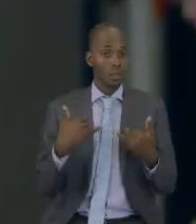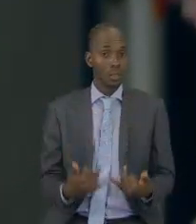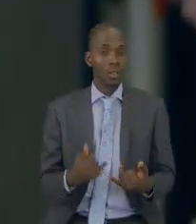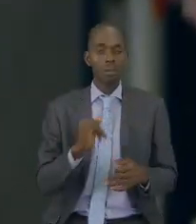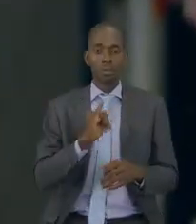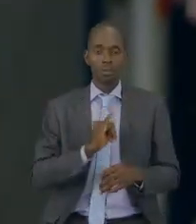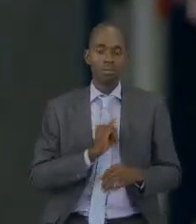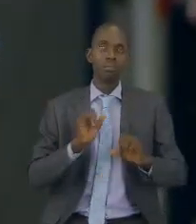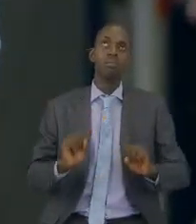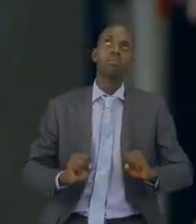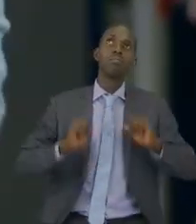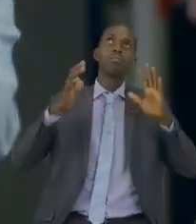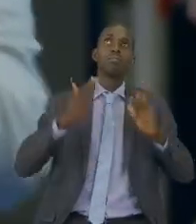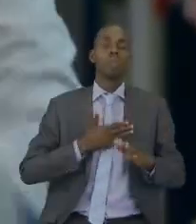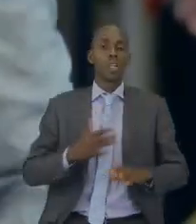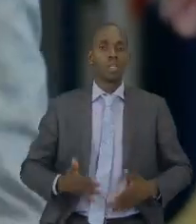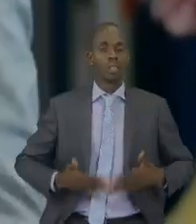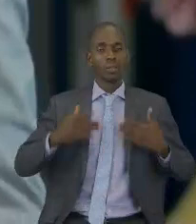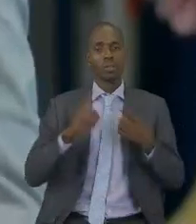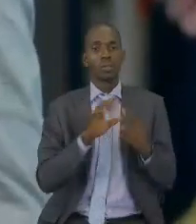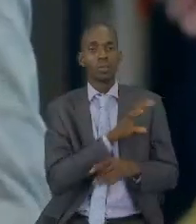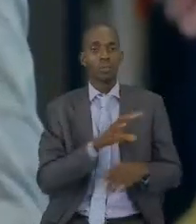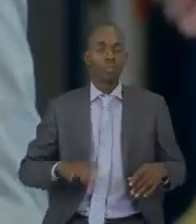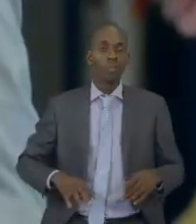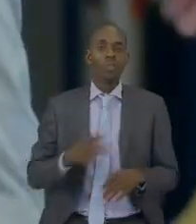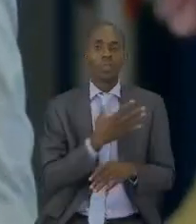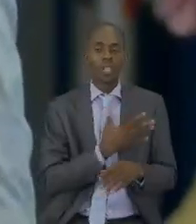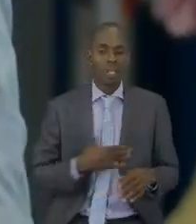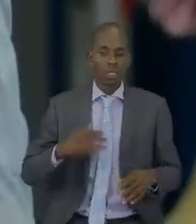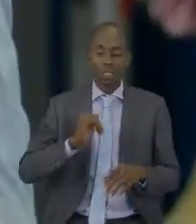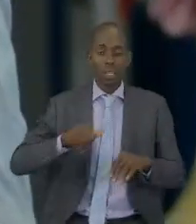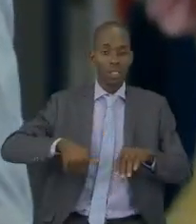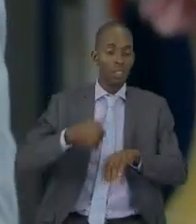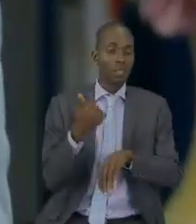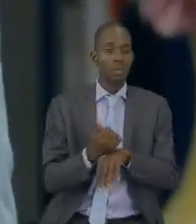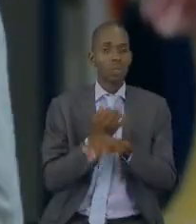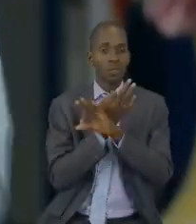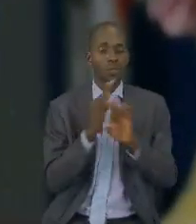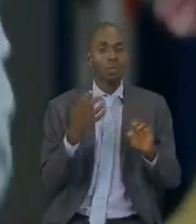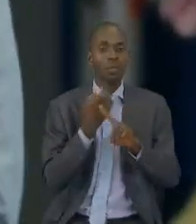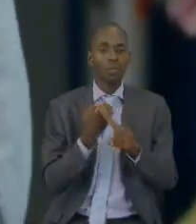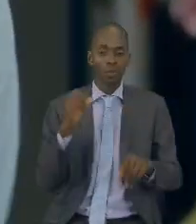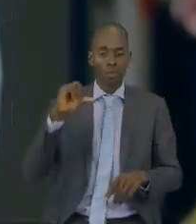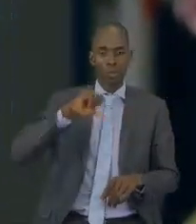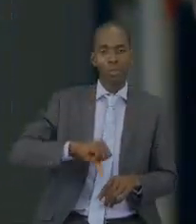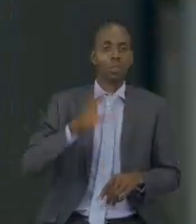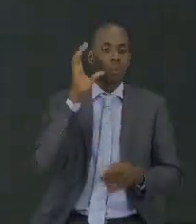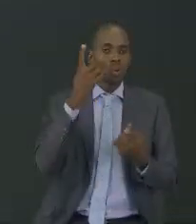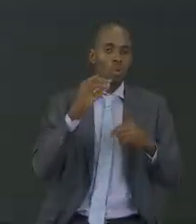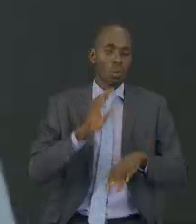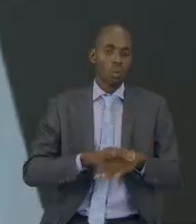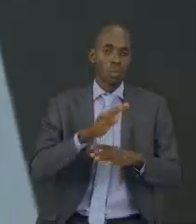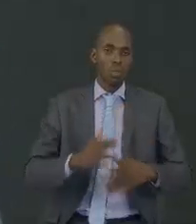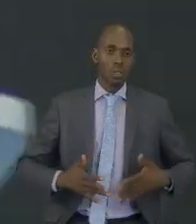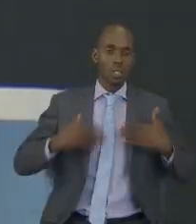my life to Christ. And essential freedom from condemnation will come into your